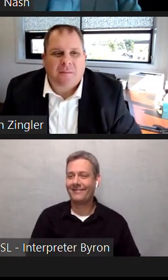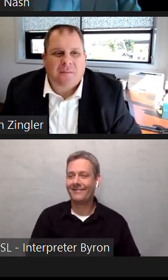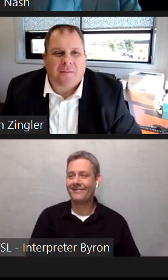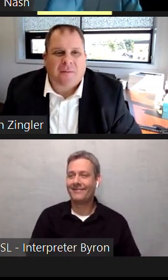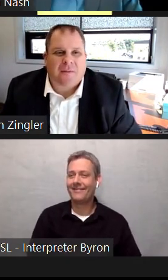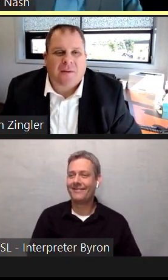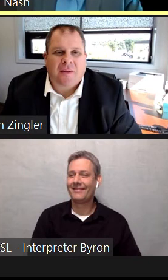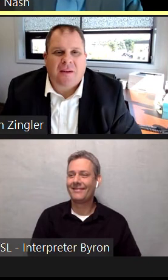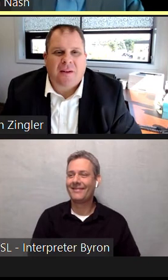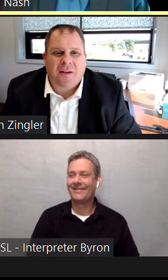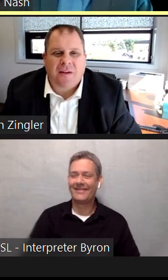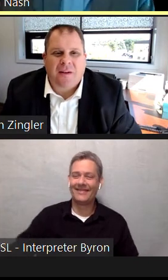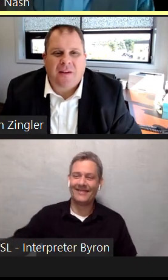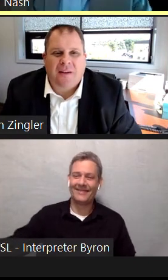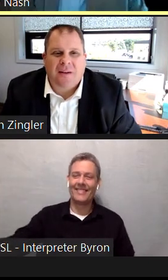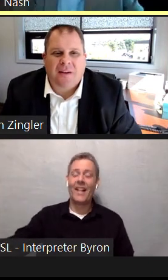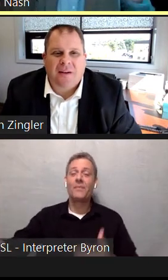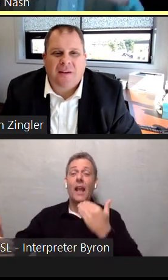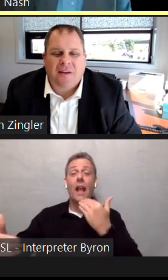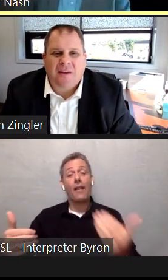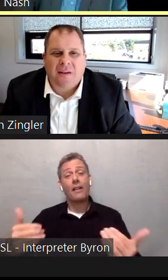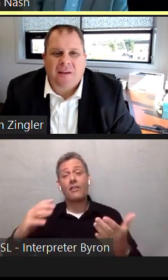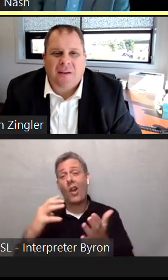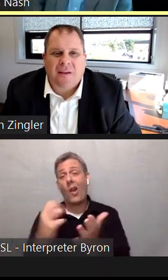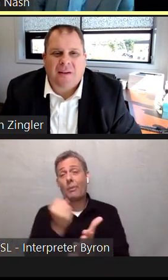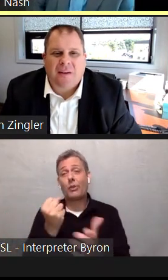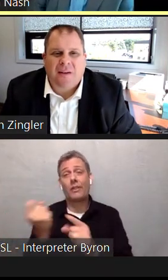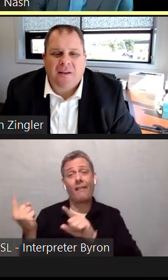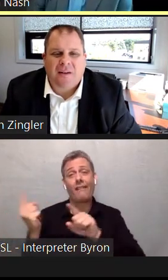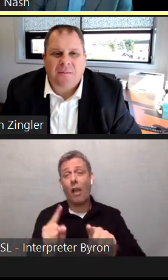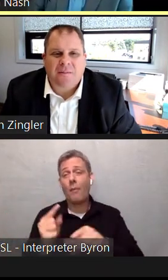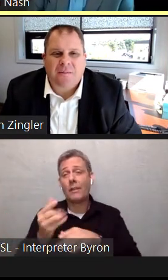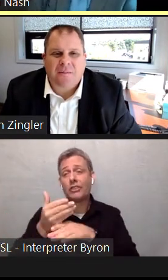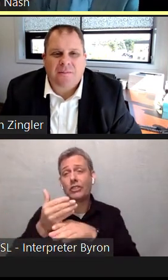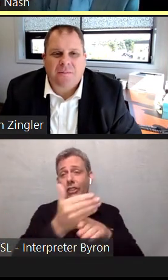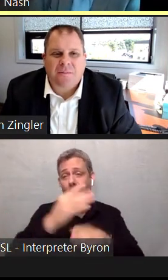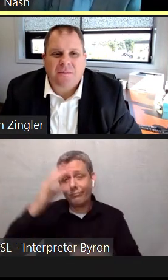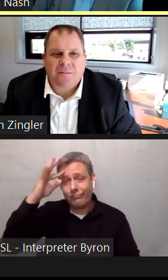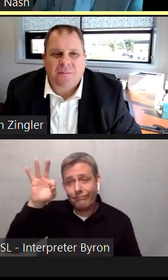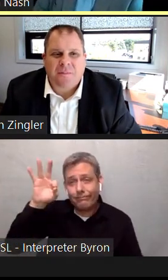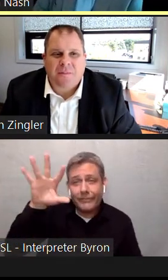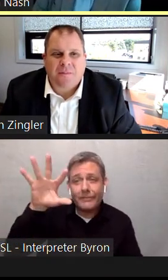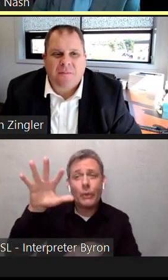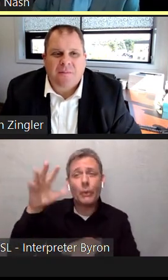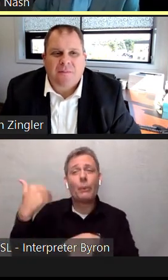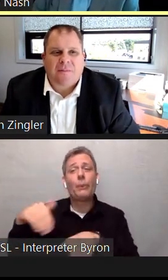I just appreciate the opportunity to be here and share some thoughts with everyone. Thank you.